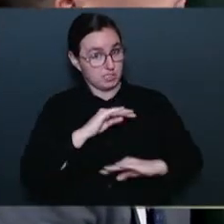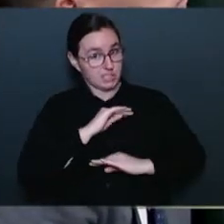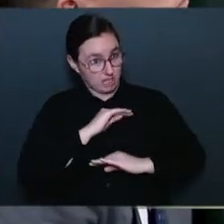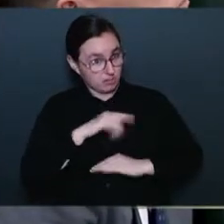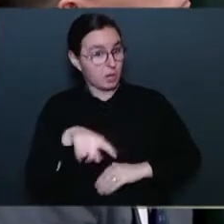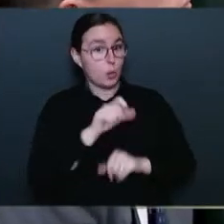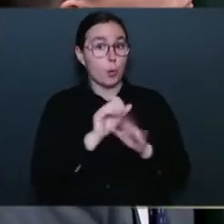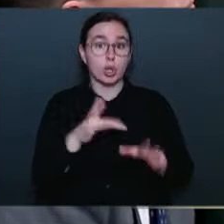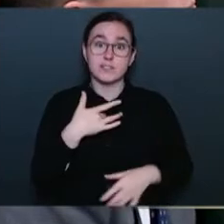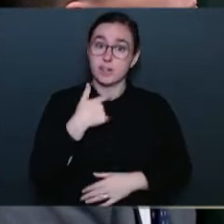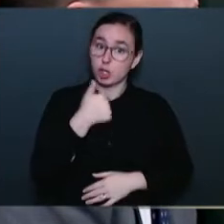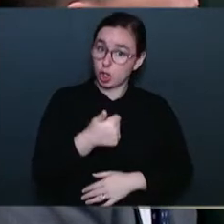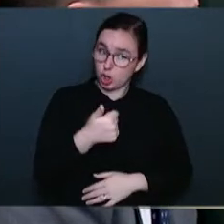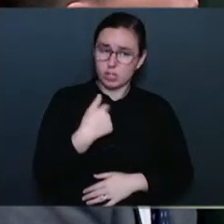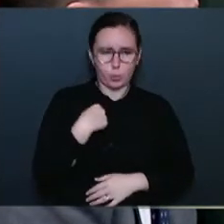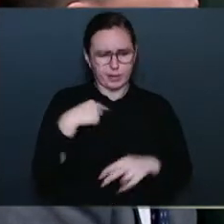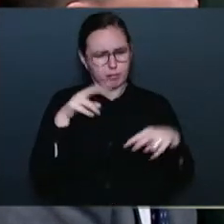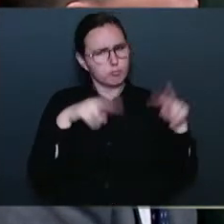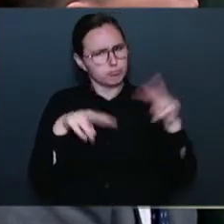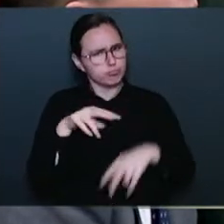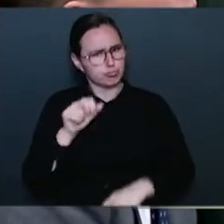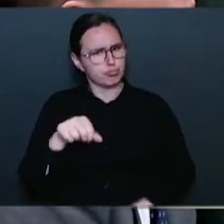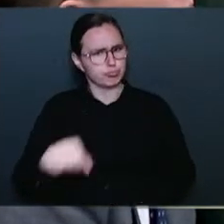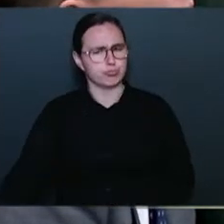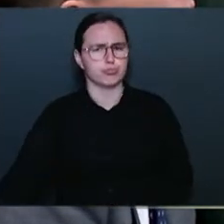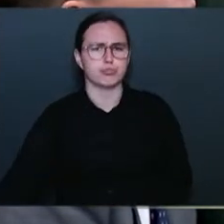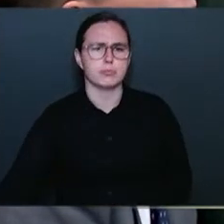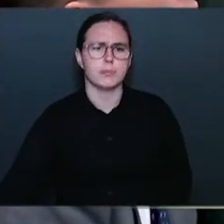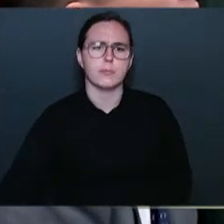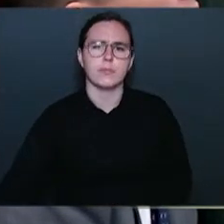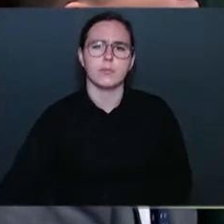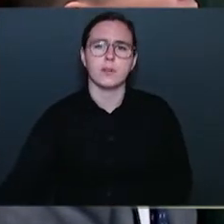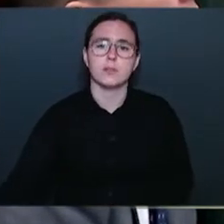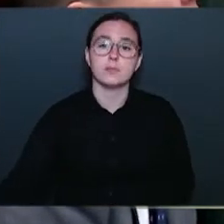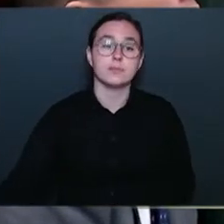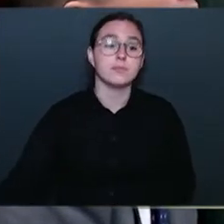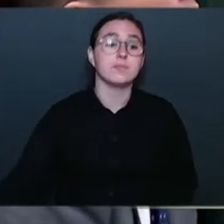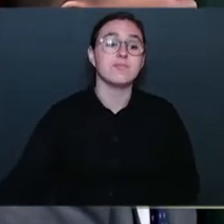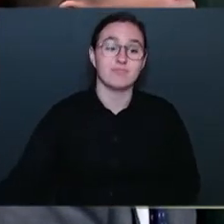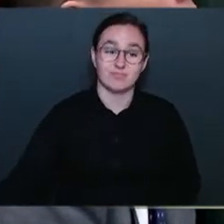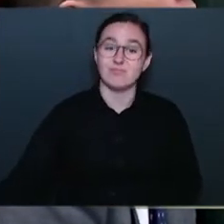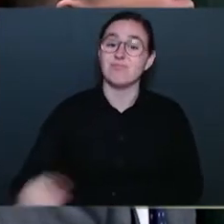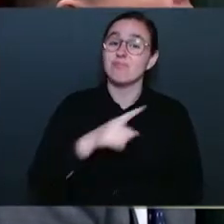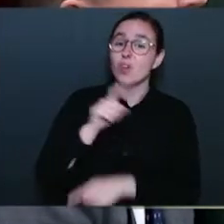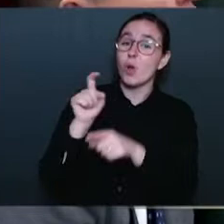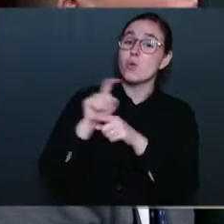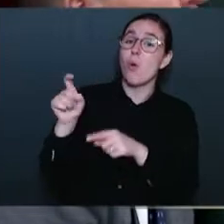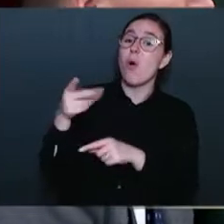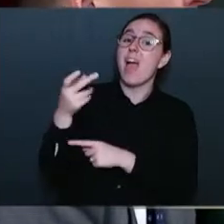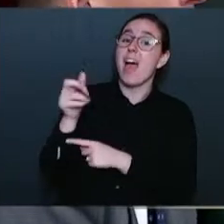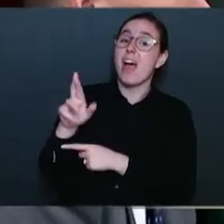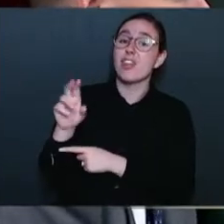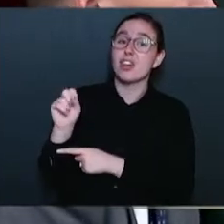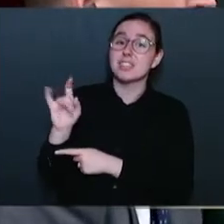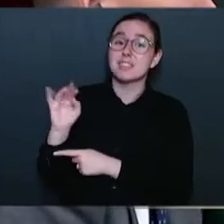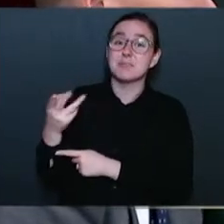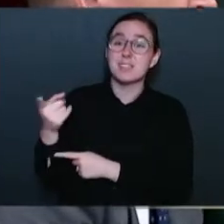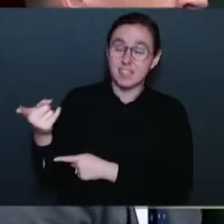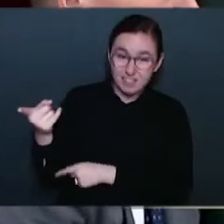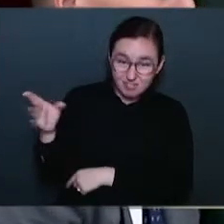calling Heather Smith to tell her you're firing the board is not working with her in a meeting like she's requested to address the health care worker crisis